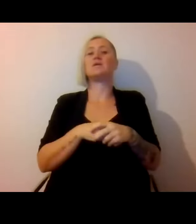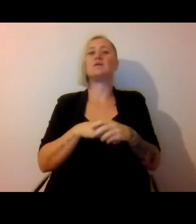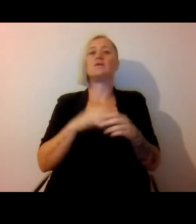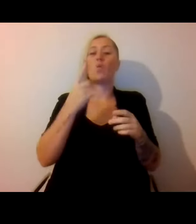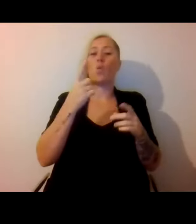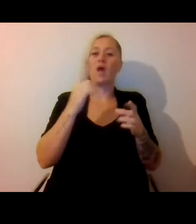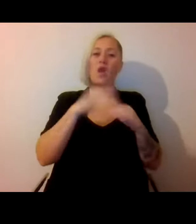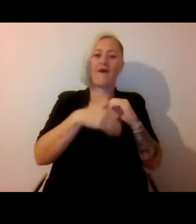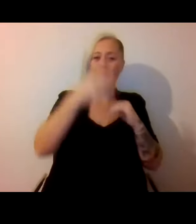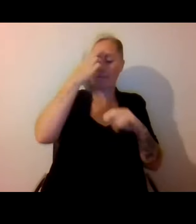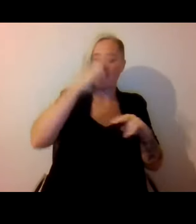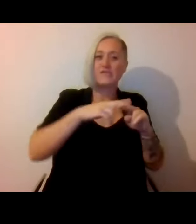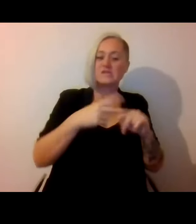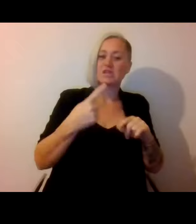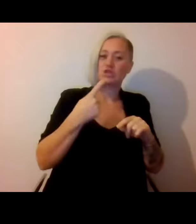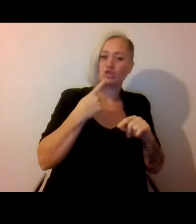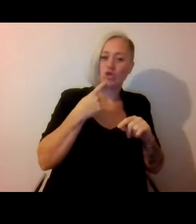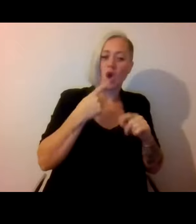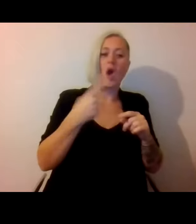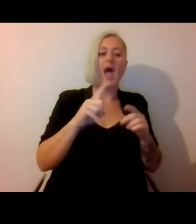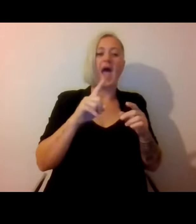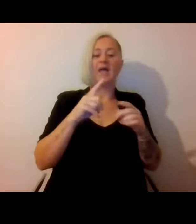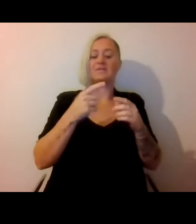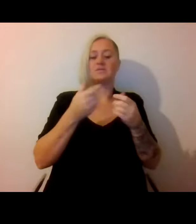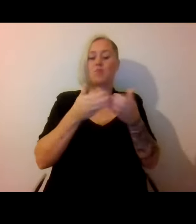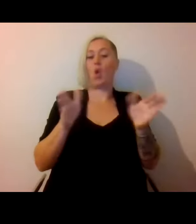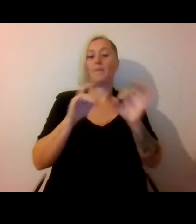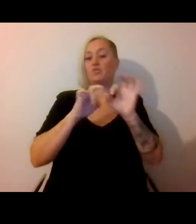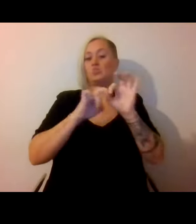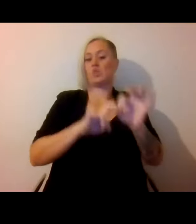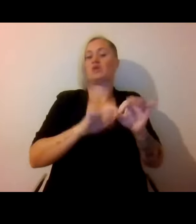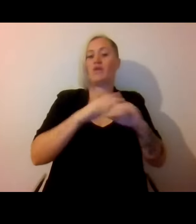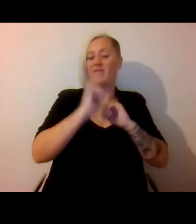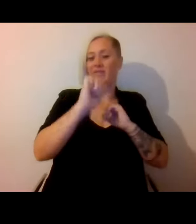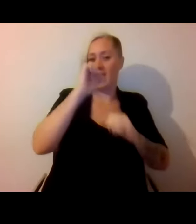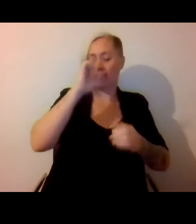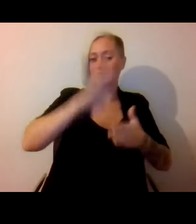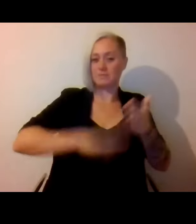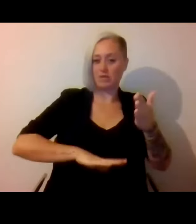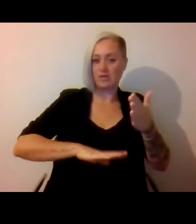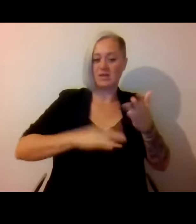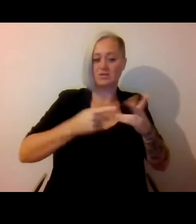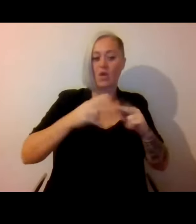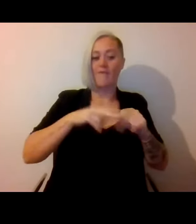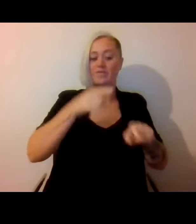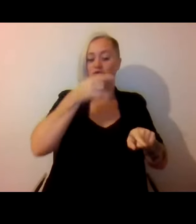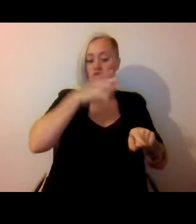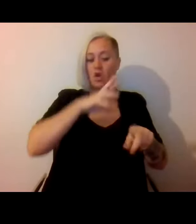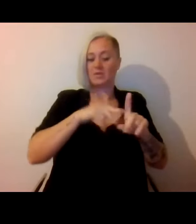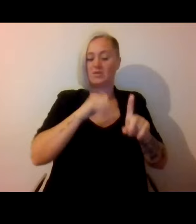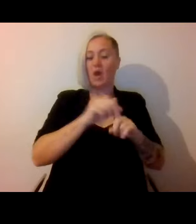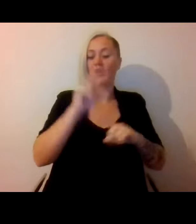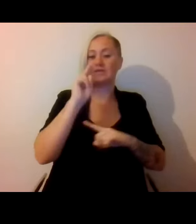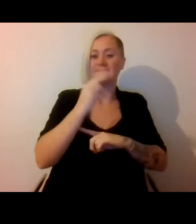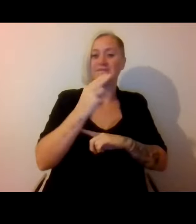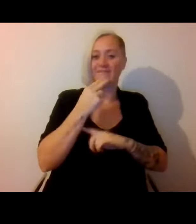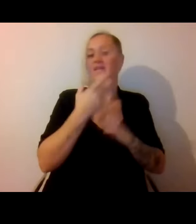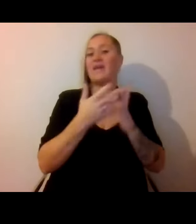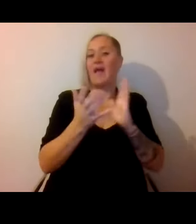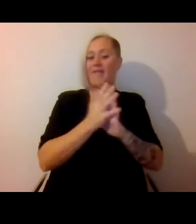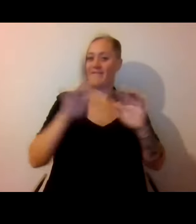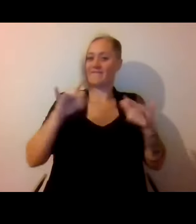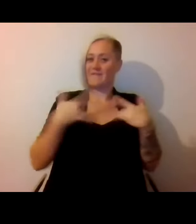styles, and a set of open questions relating to their experiences of the child being diagnosed as deaf and how they felt about